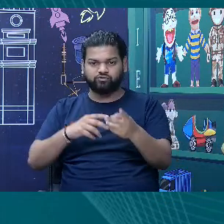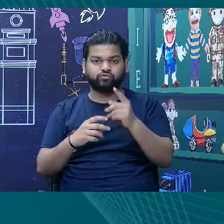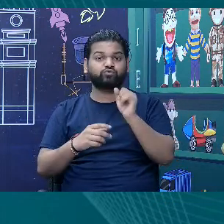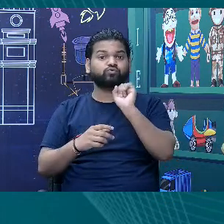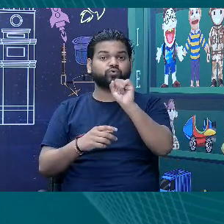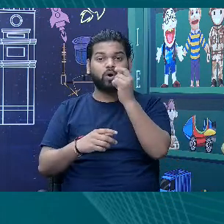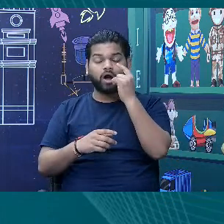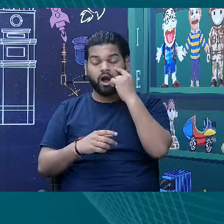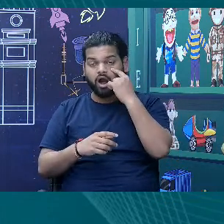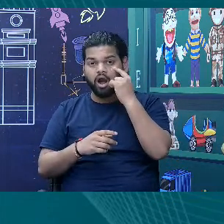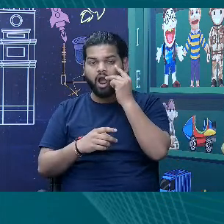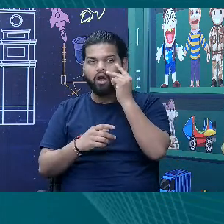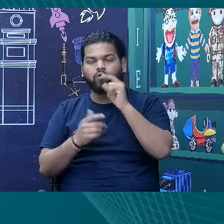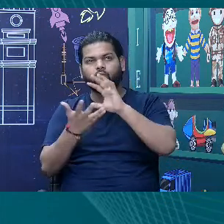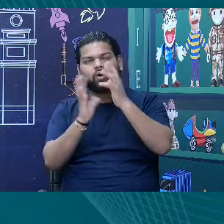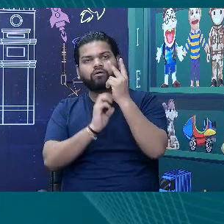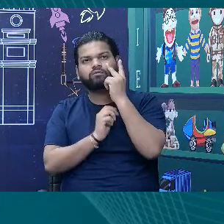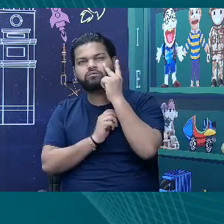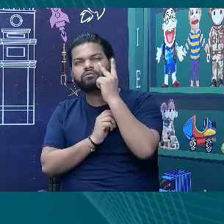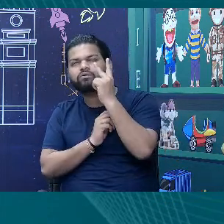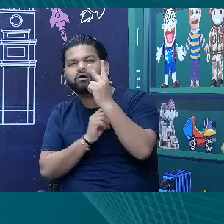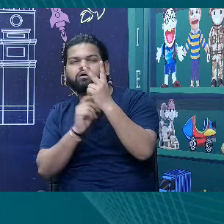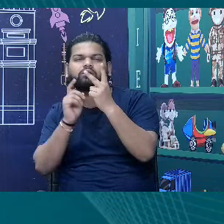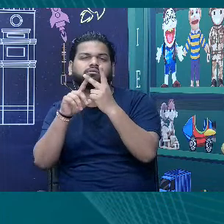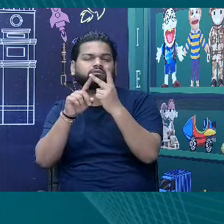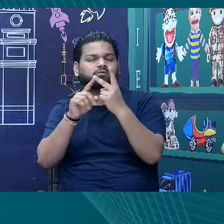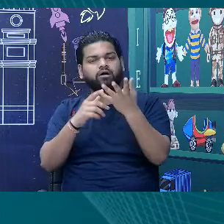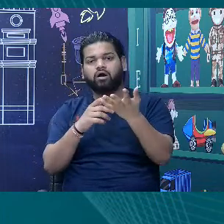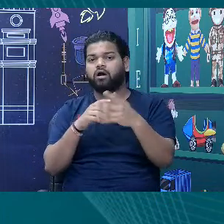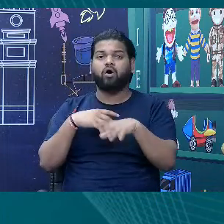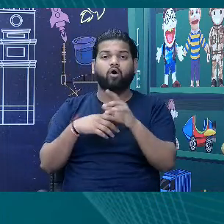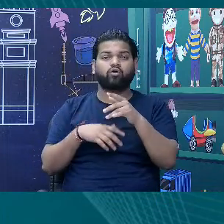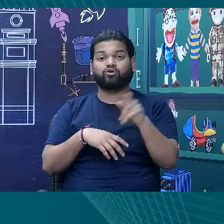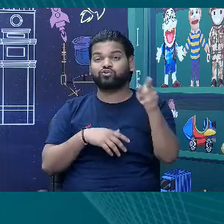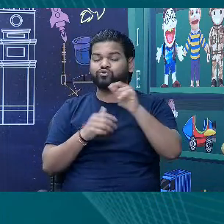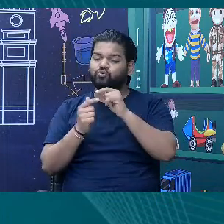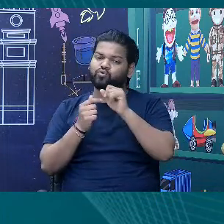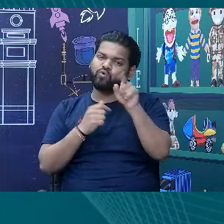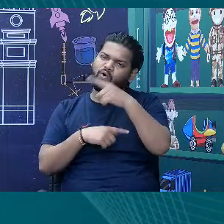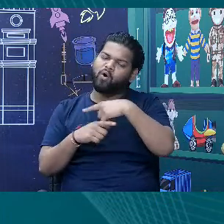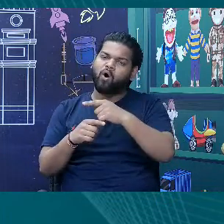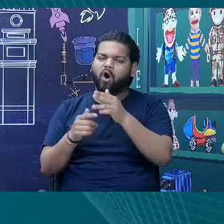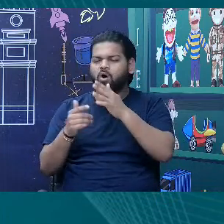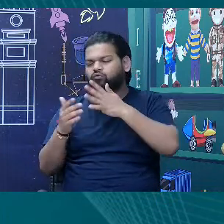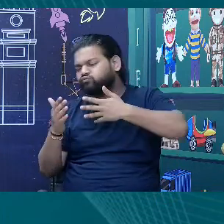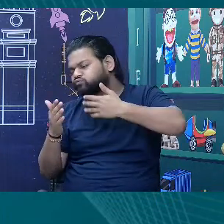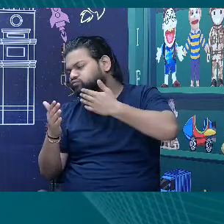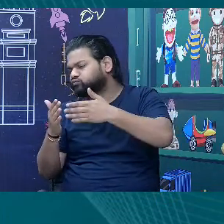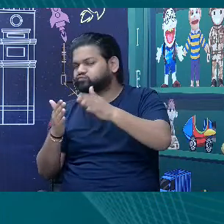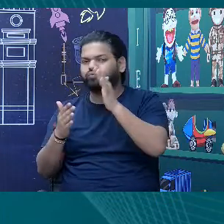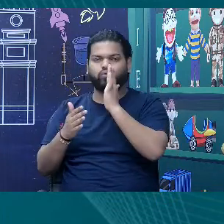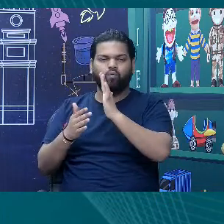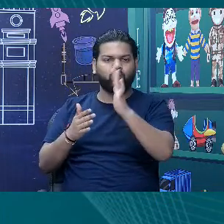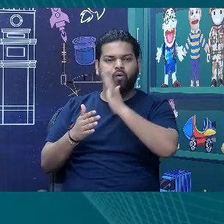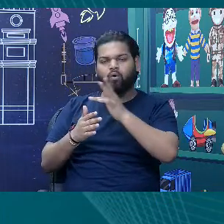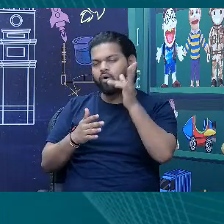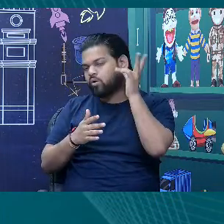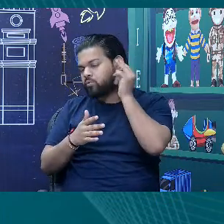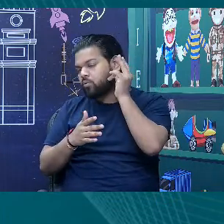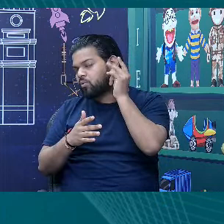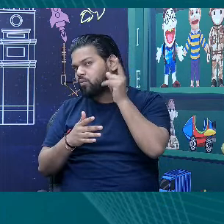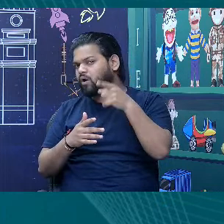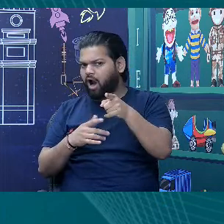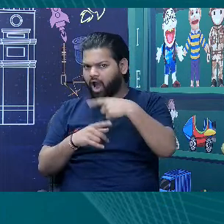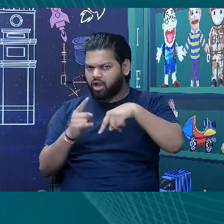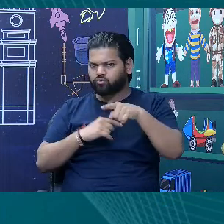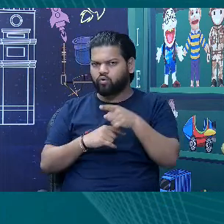If you can listen to songs and enjoy music, you can thank your ears for that. Draw a list of all the